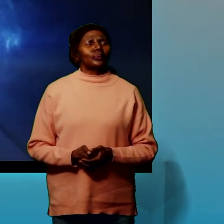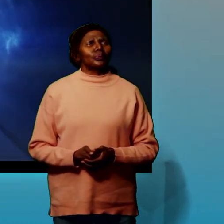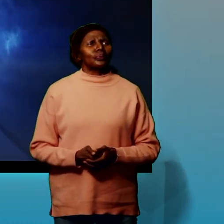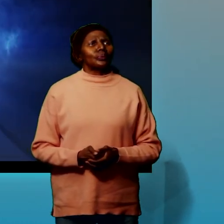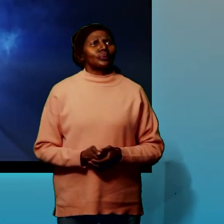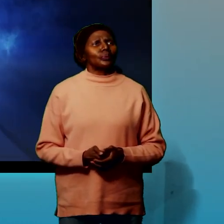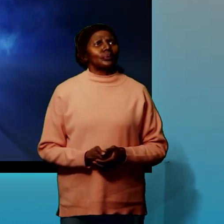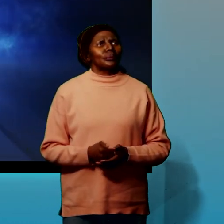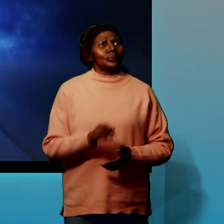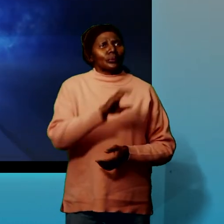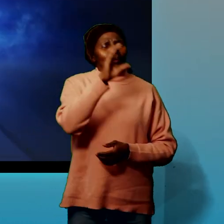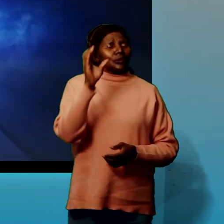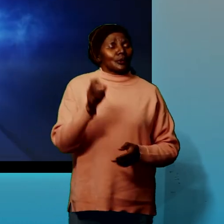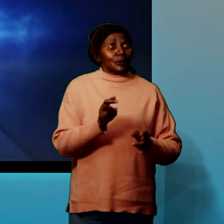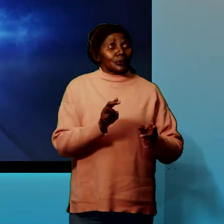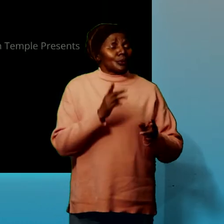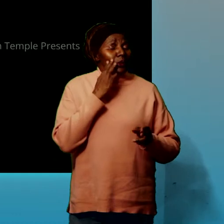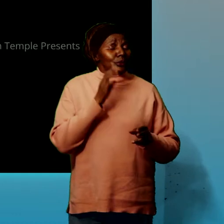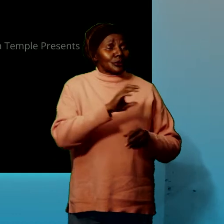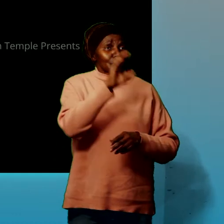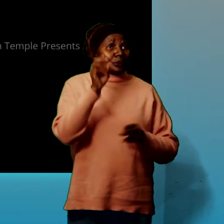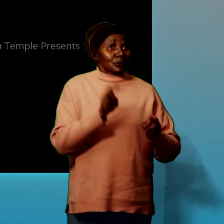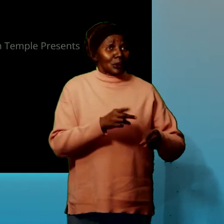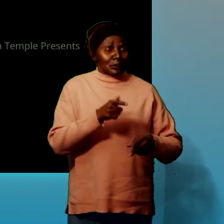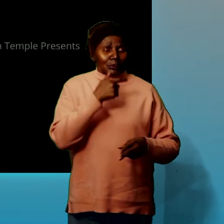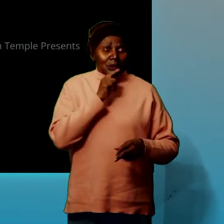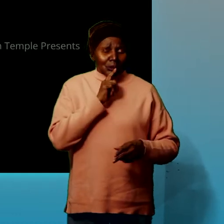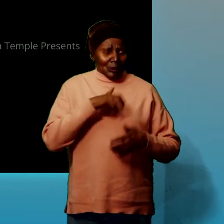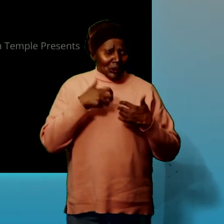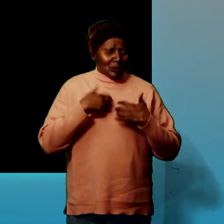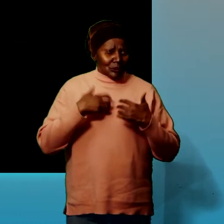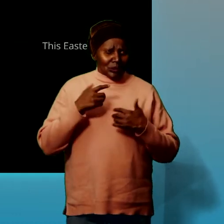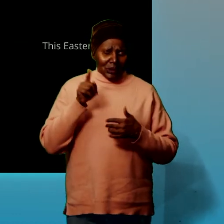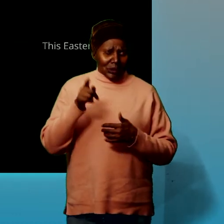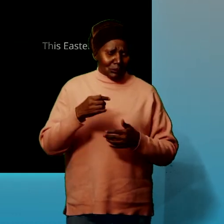People were angry that he was being killed.